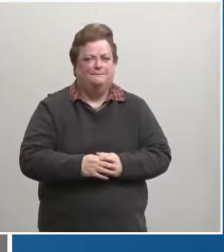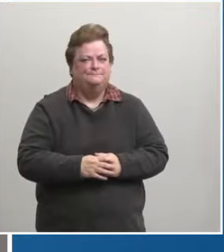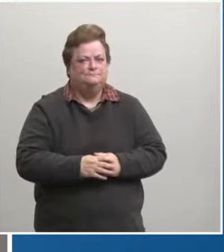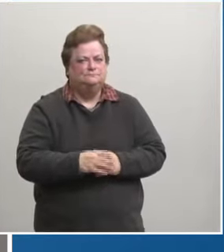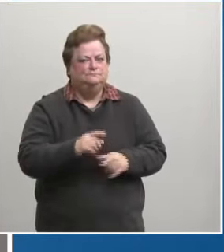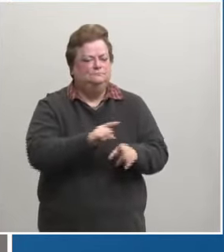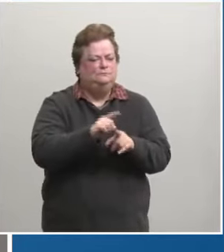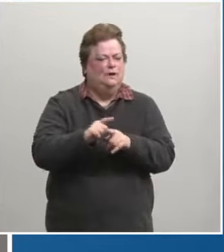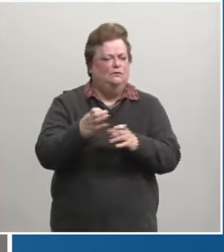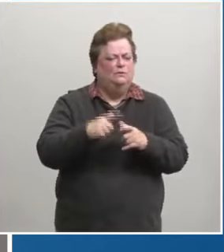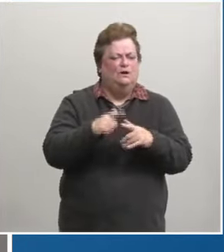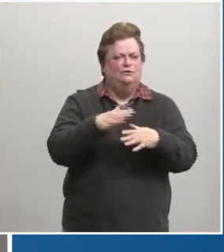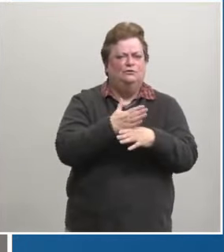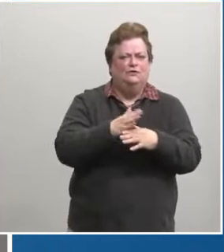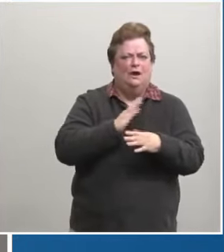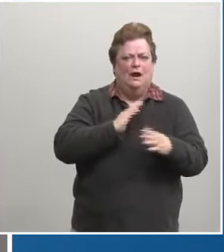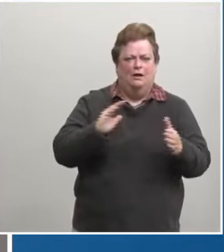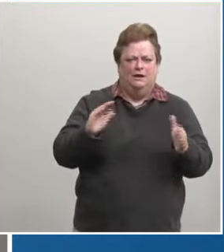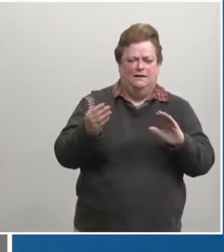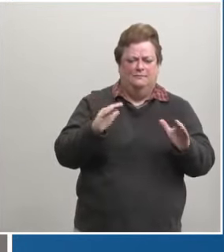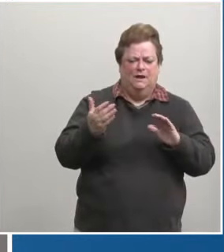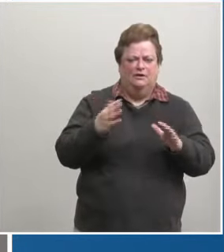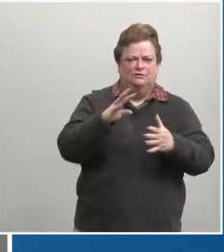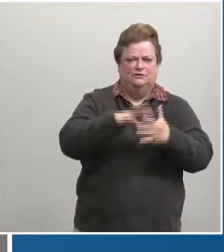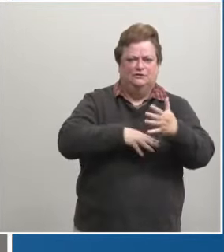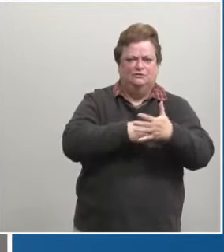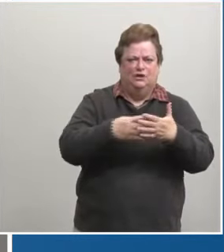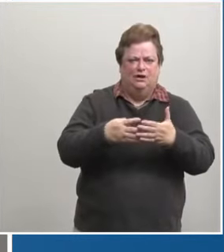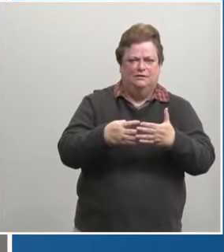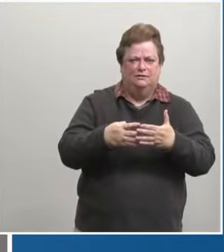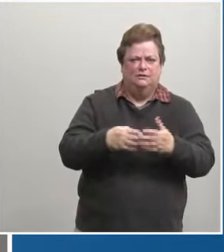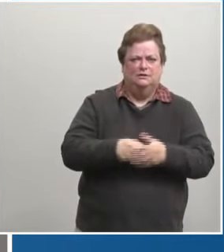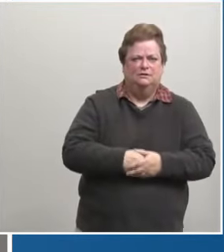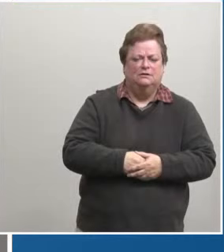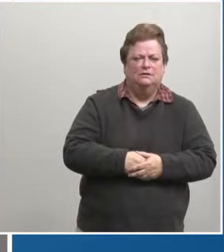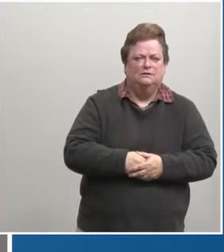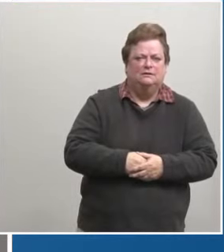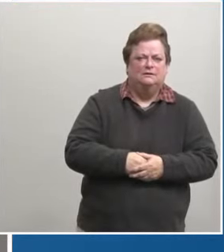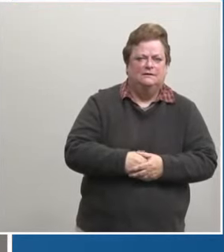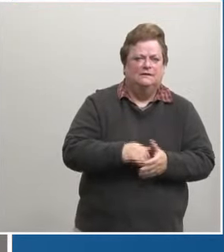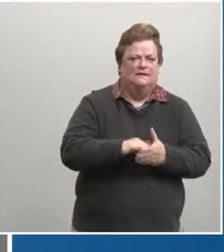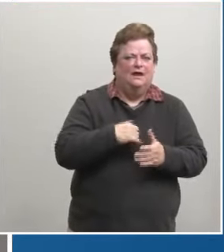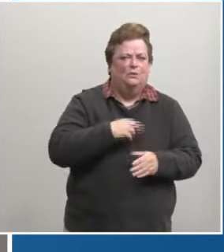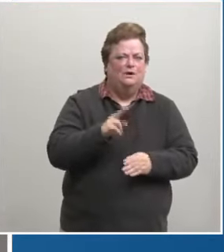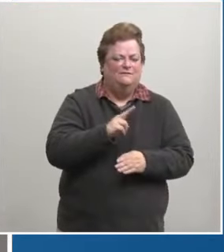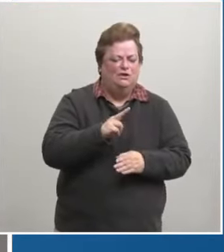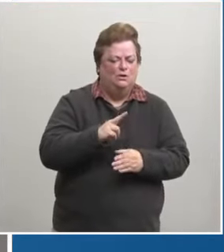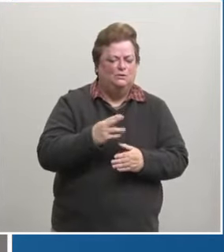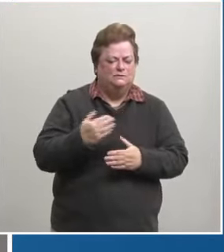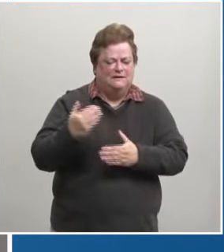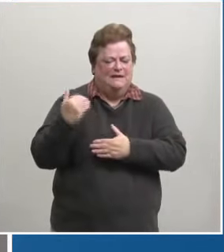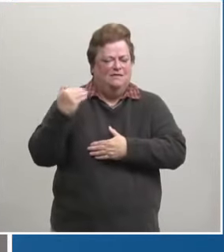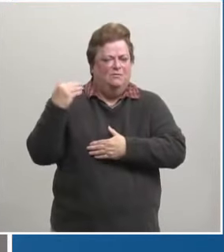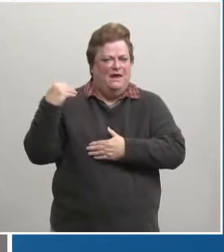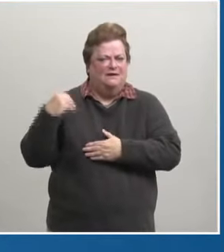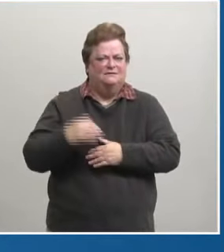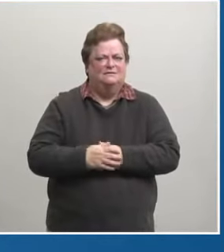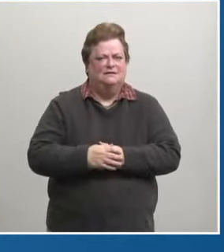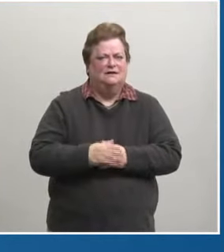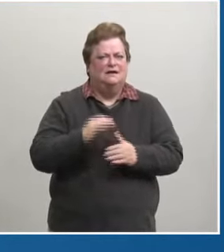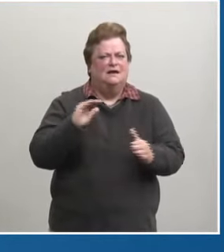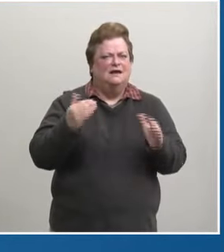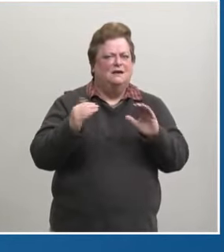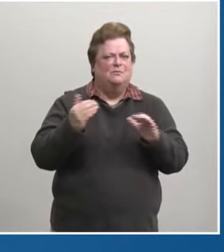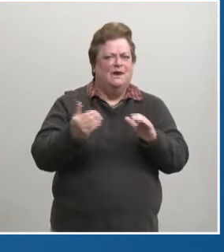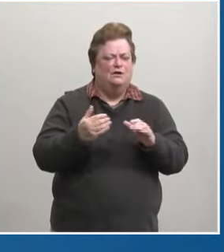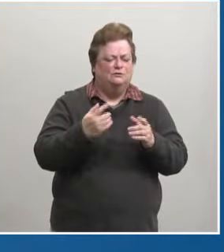I also want to share our comparison slide that we've used in the previous weeks. This comparison chart